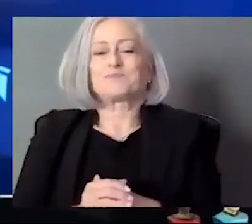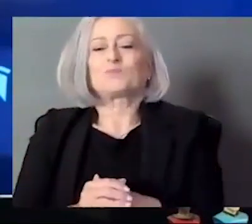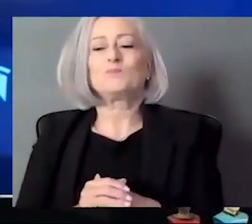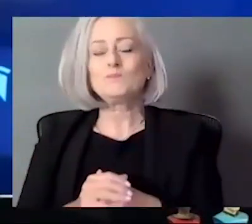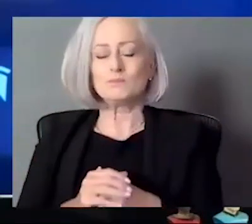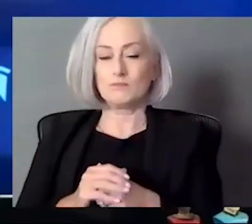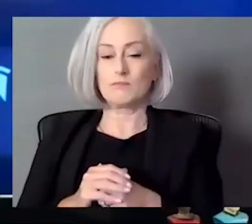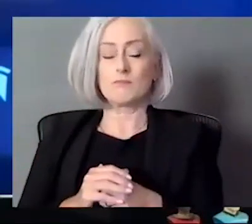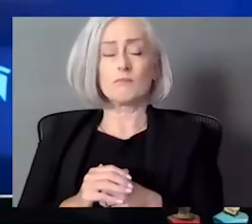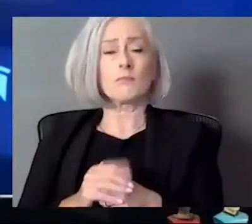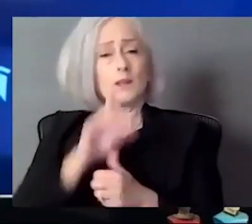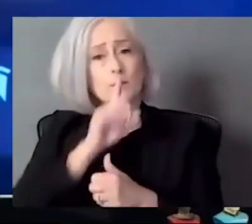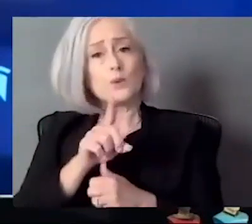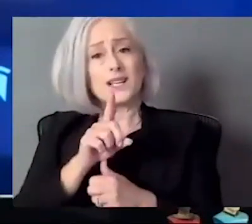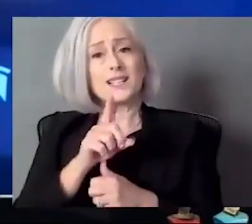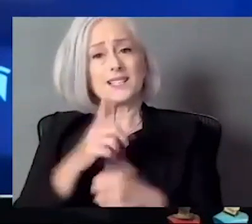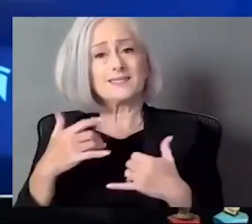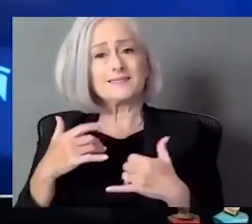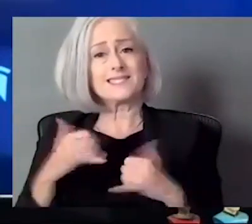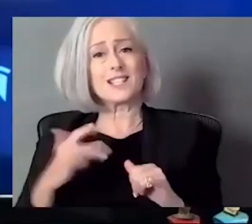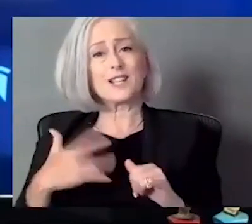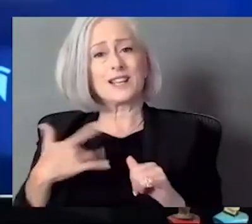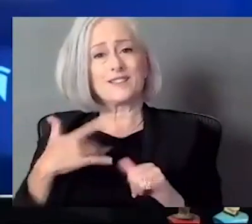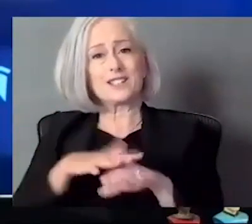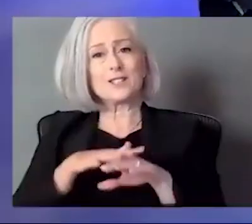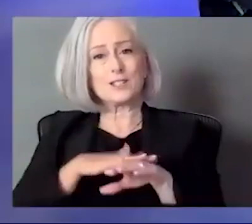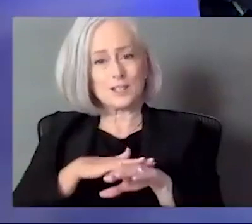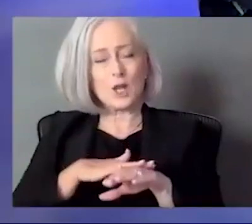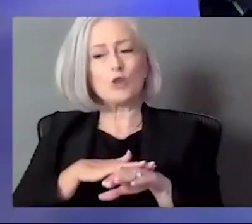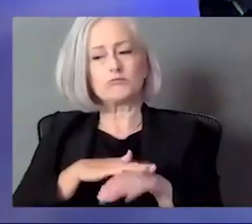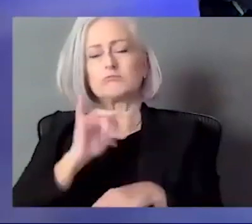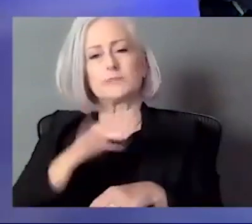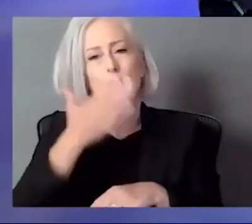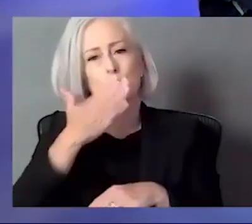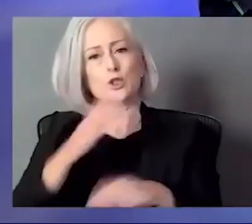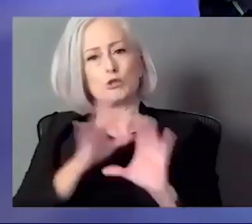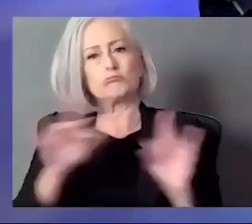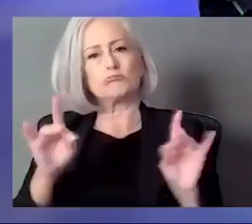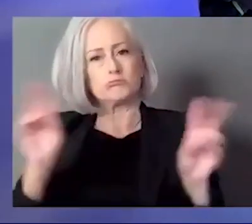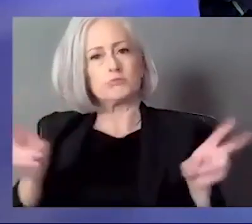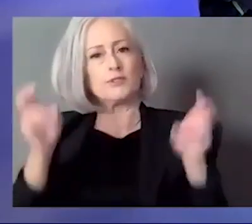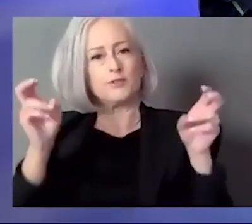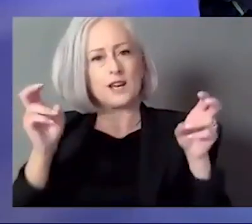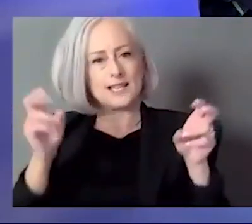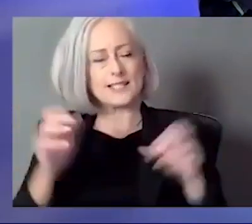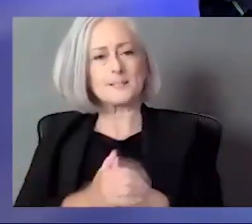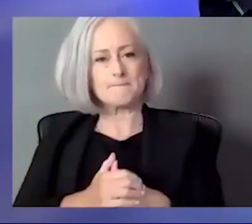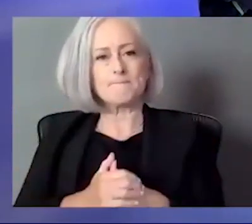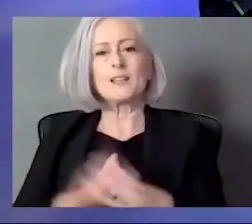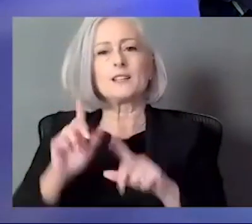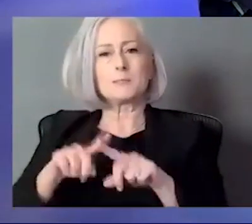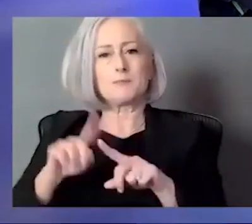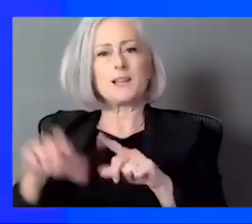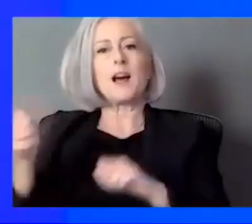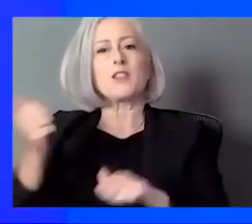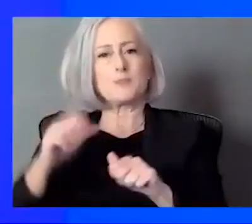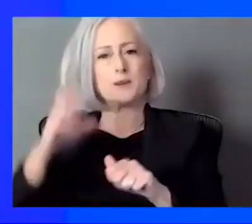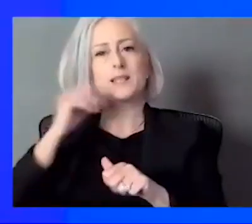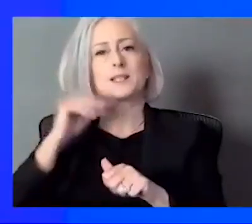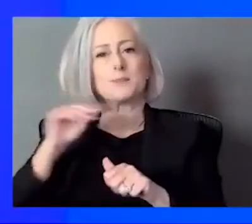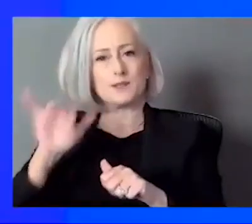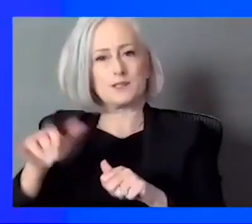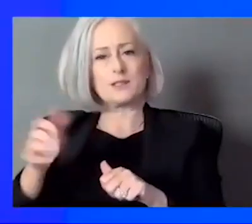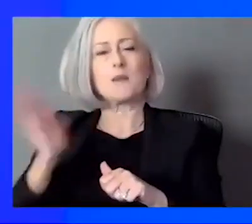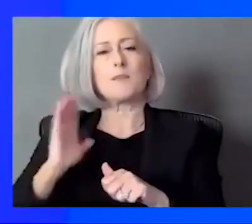it's still that was a great turn of phrase, standing on the shoulders. Yeah. And I think we also have to be thankful for those researchers that contributed to